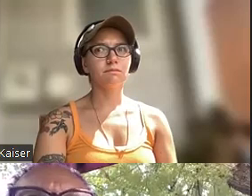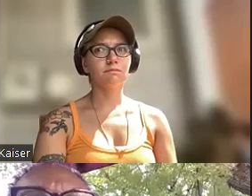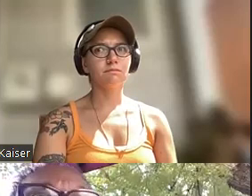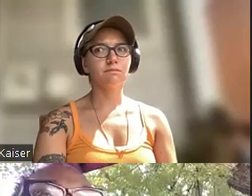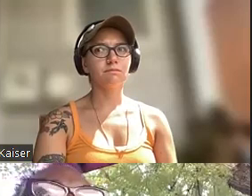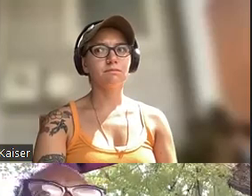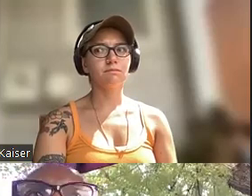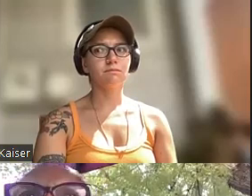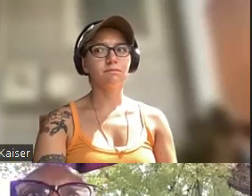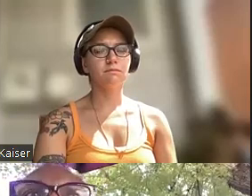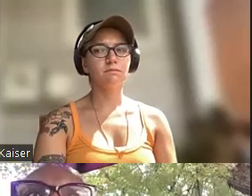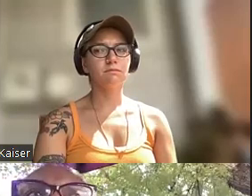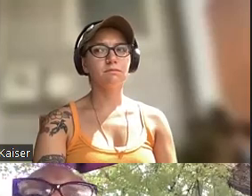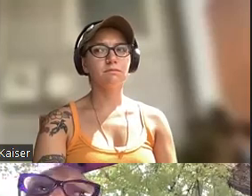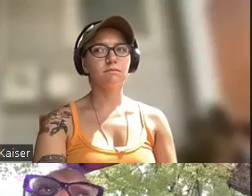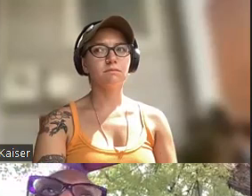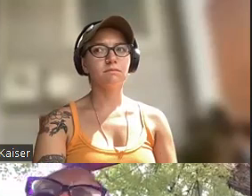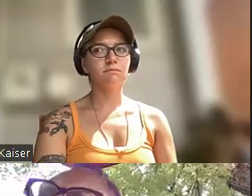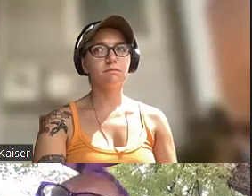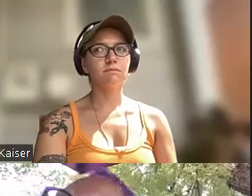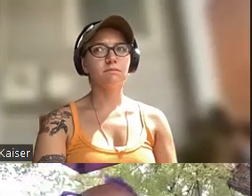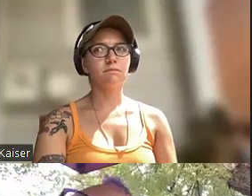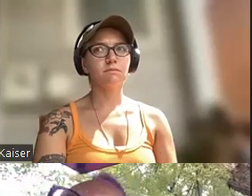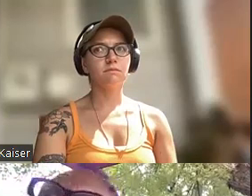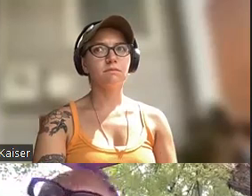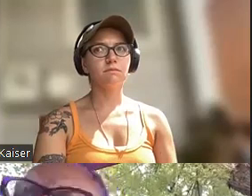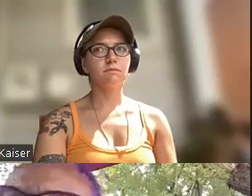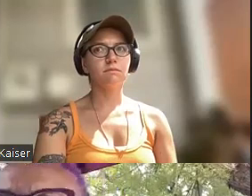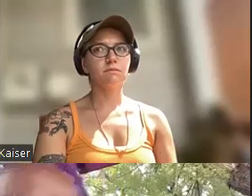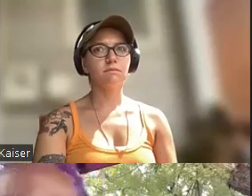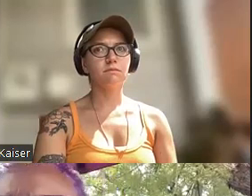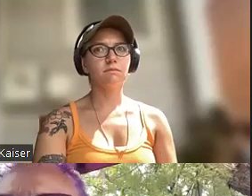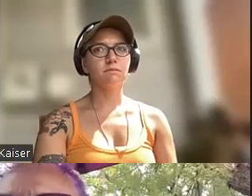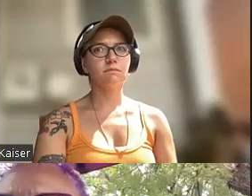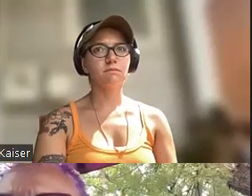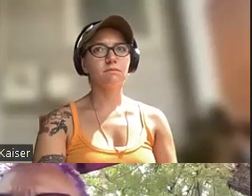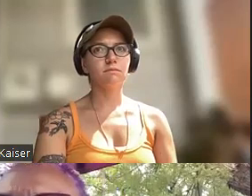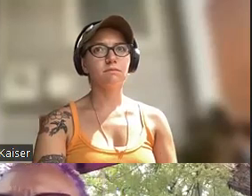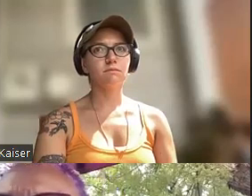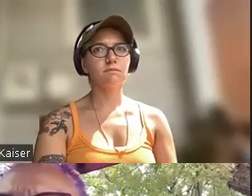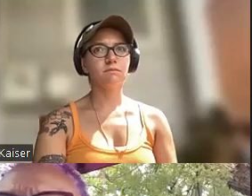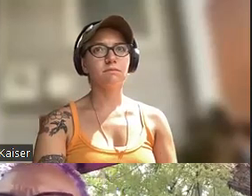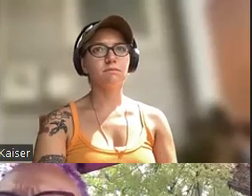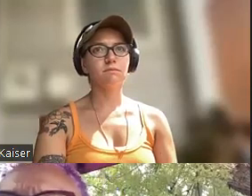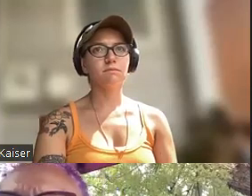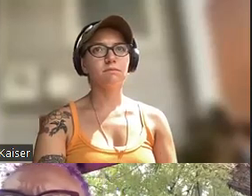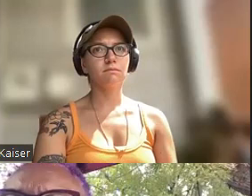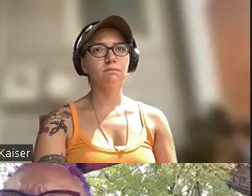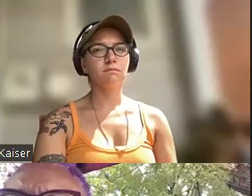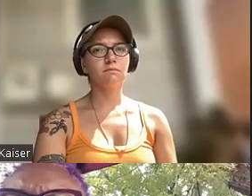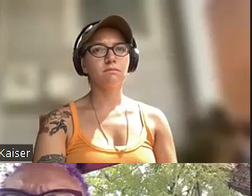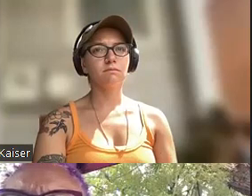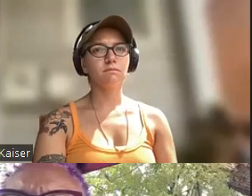invested in Arts Bloom, I probably shouldn't be saying that, but I think in reality, though, that